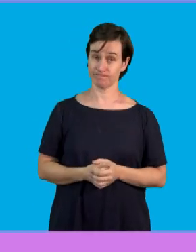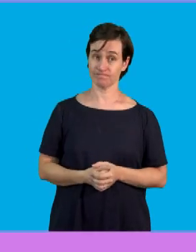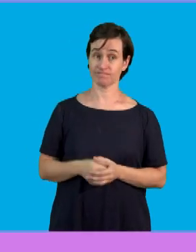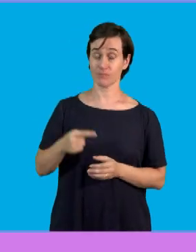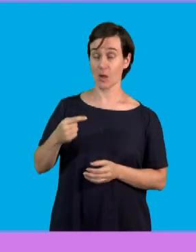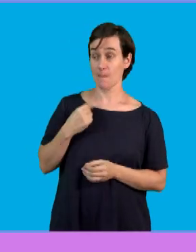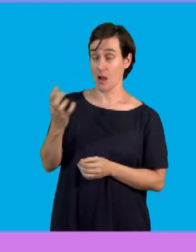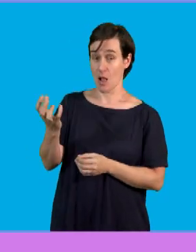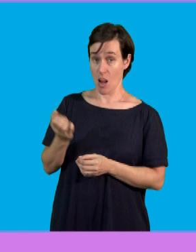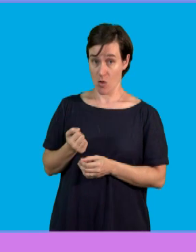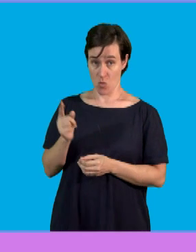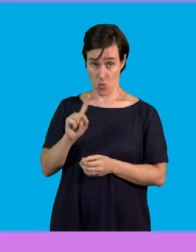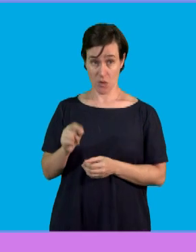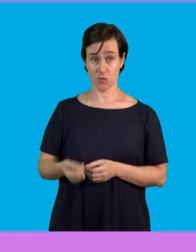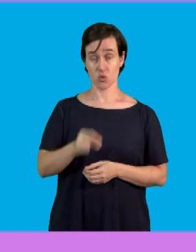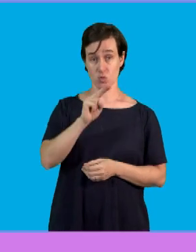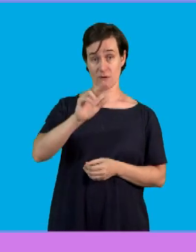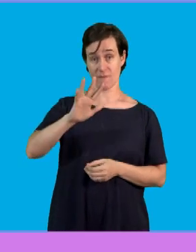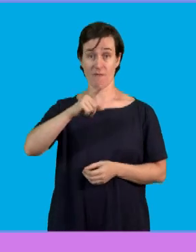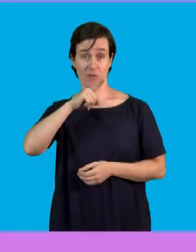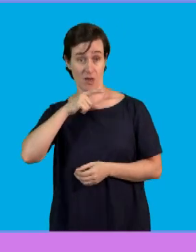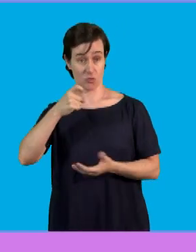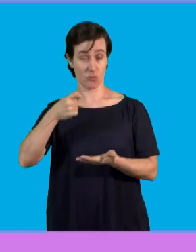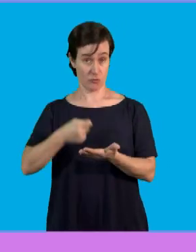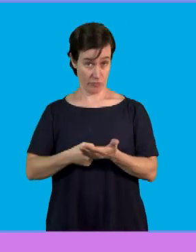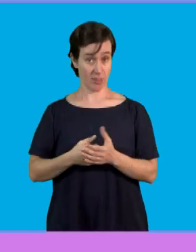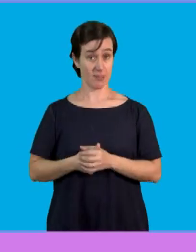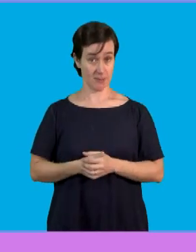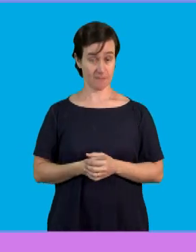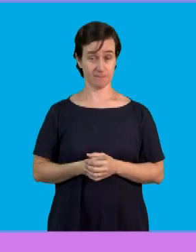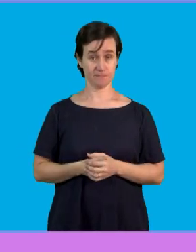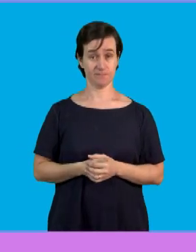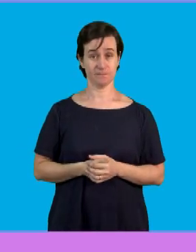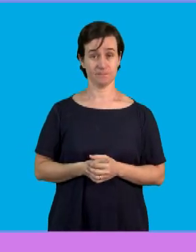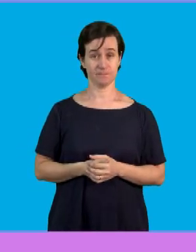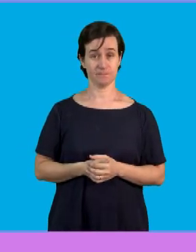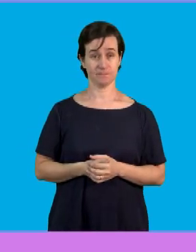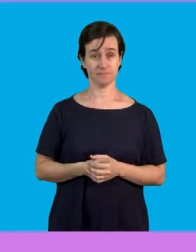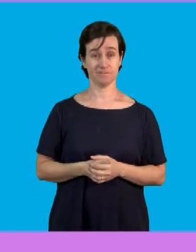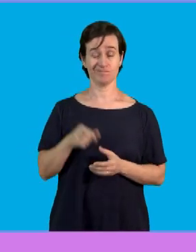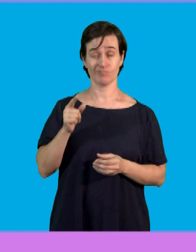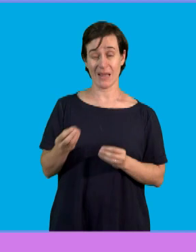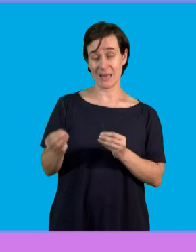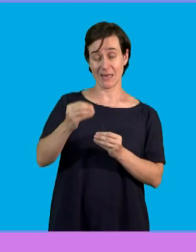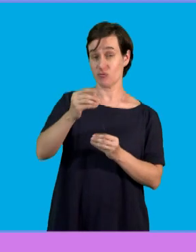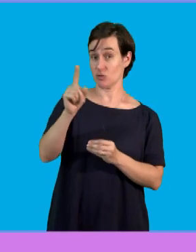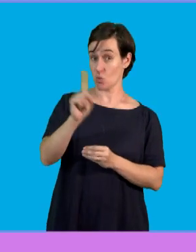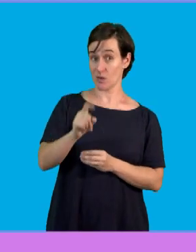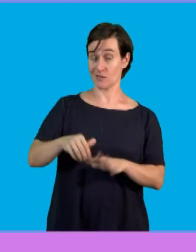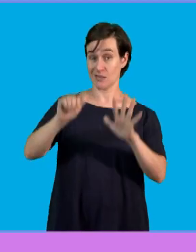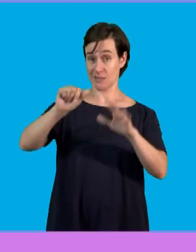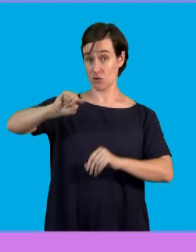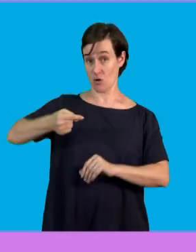are given an amount of 25,000 that will be taken as a loan at an interest rate